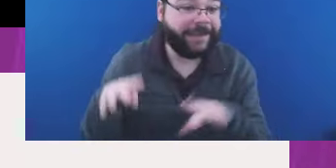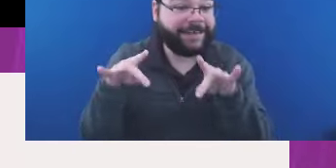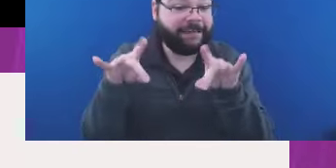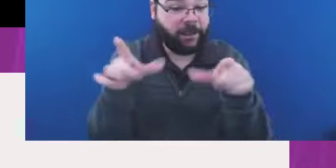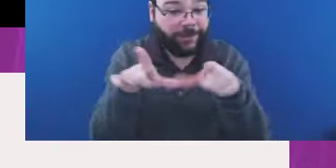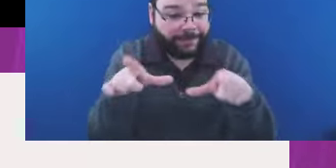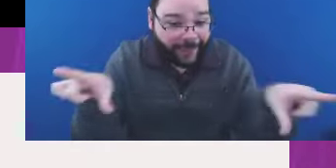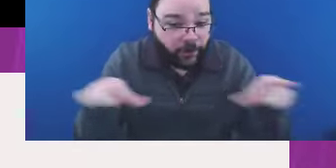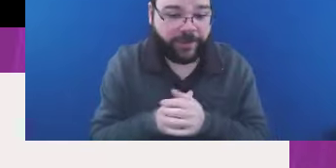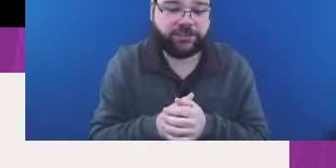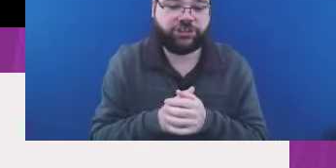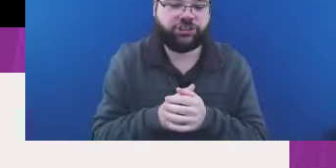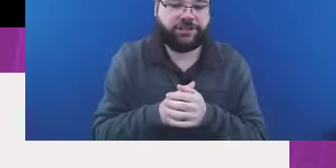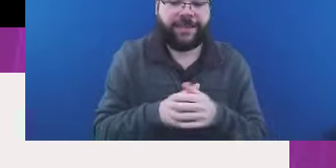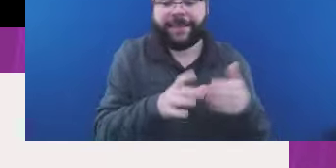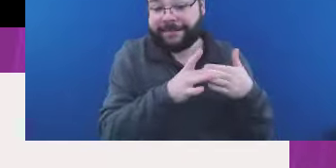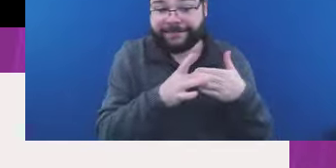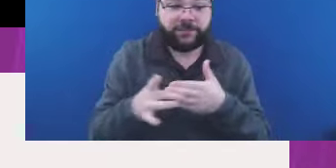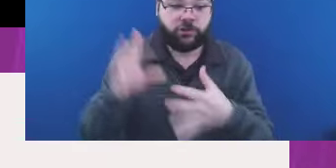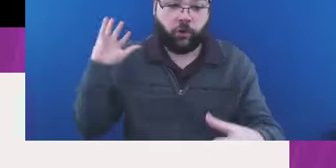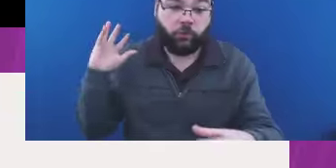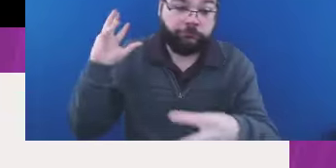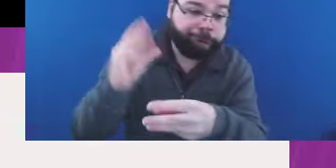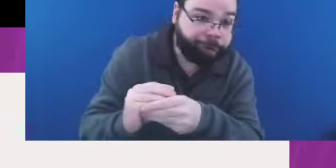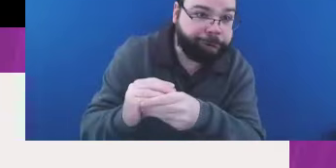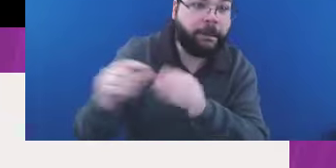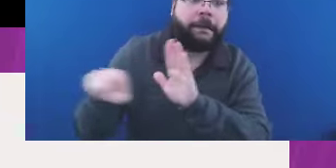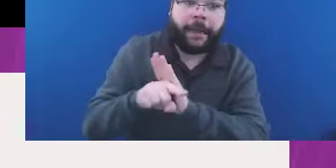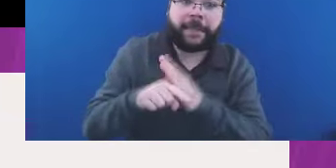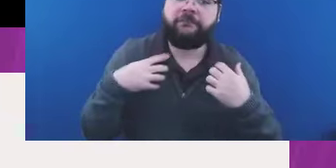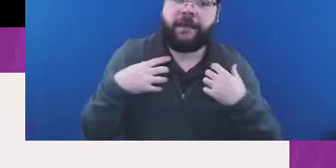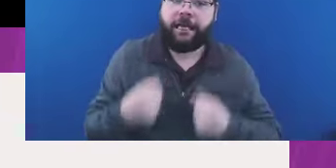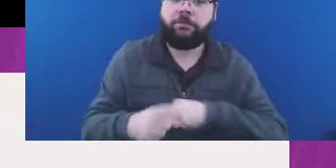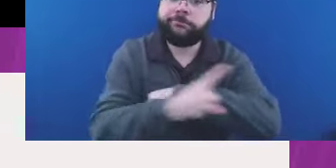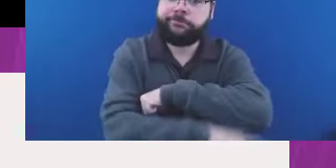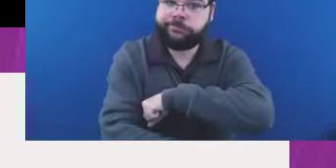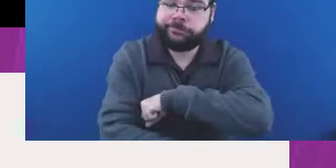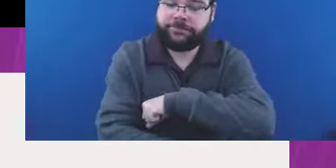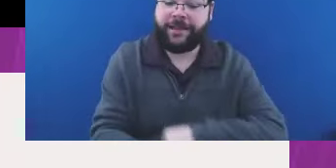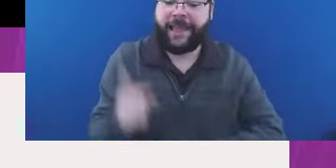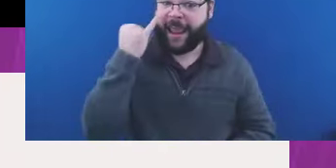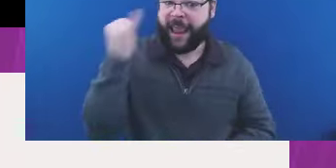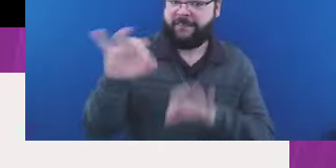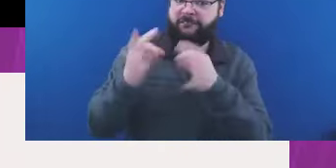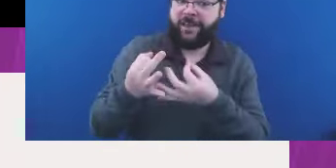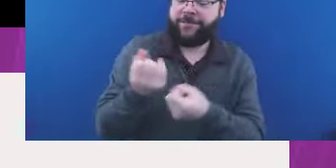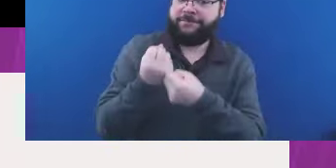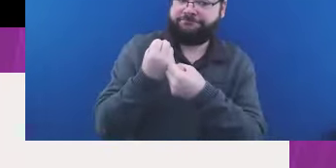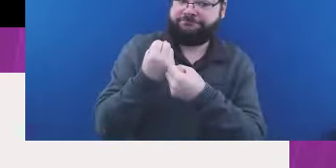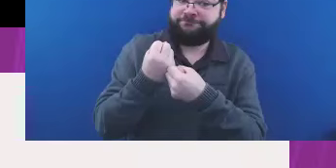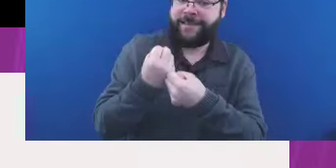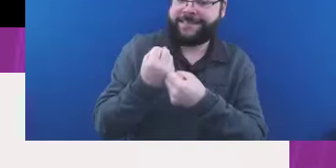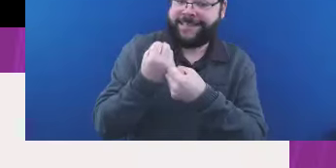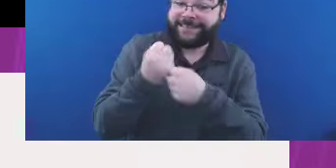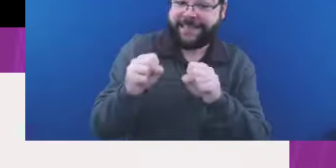health outcomes. And even once families are stably housed, we see that an experience of homelessness in the